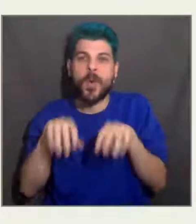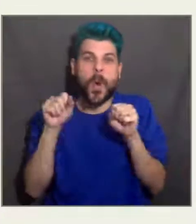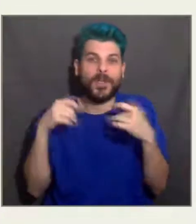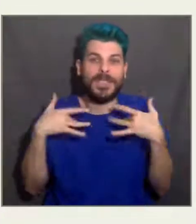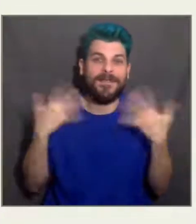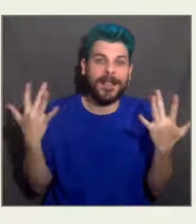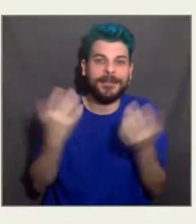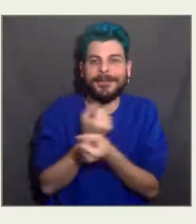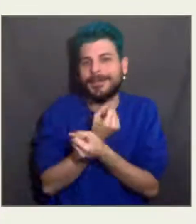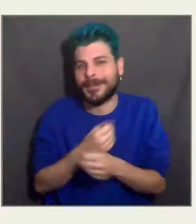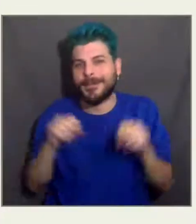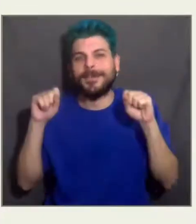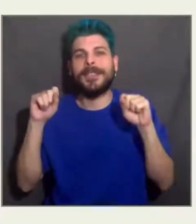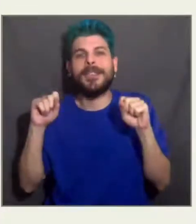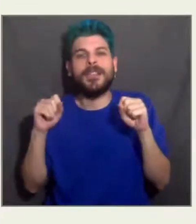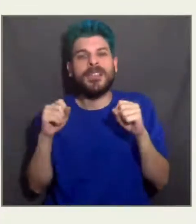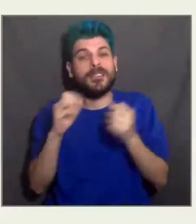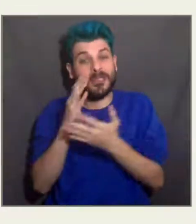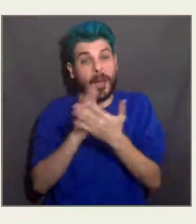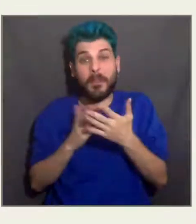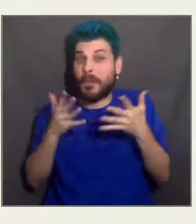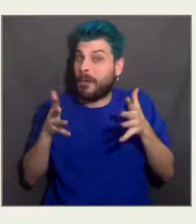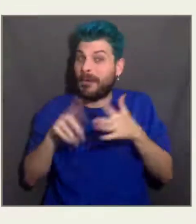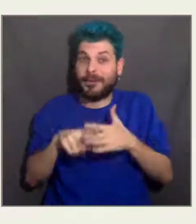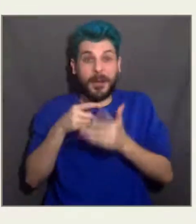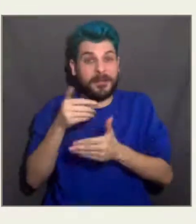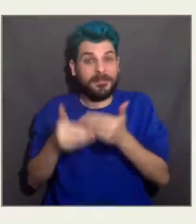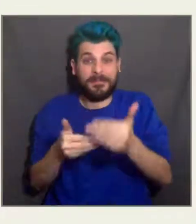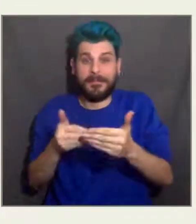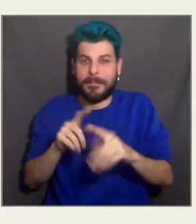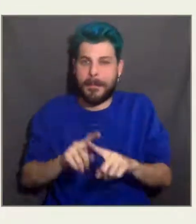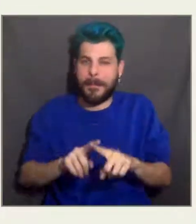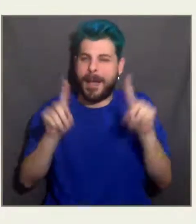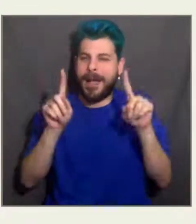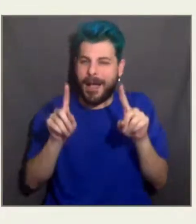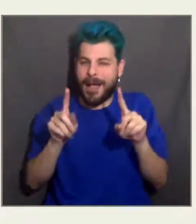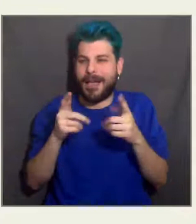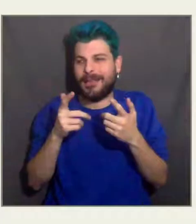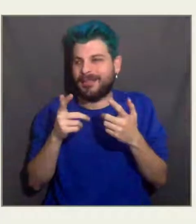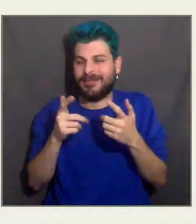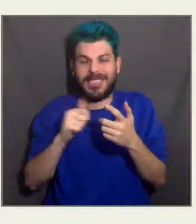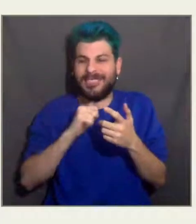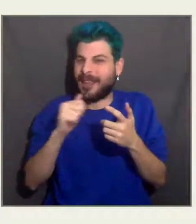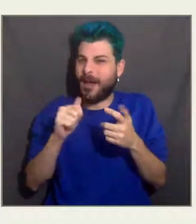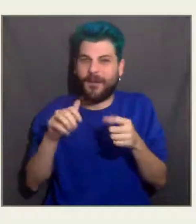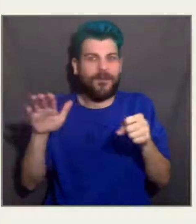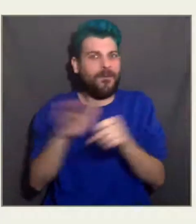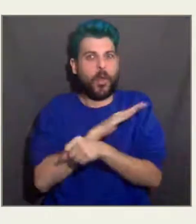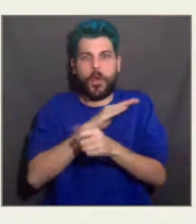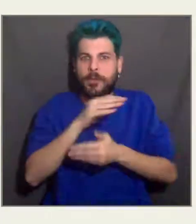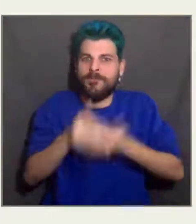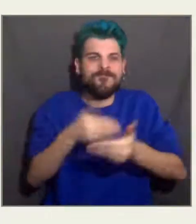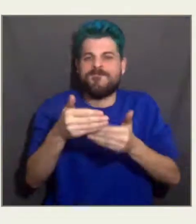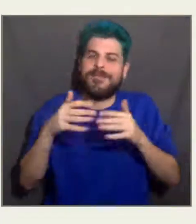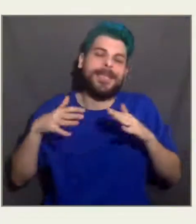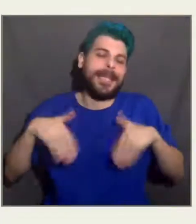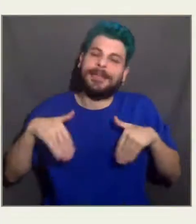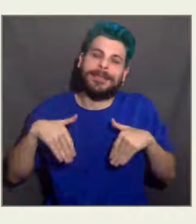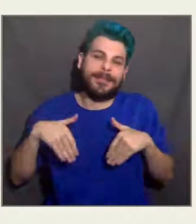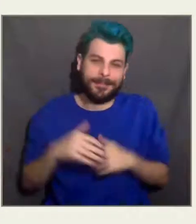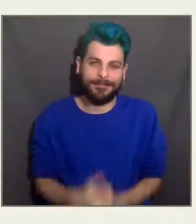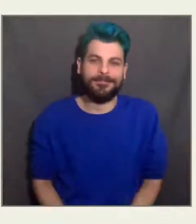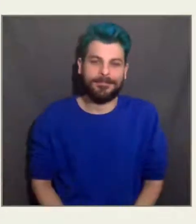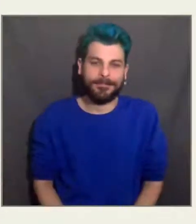happening, but we're at a fraction of what we used to be. Well, thank you for that